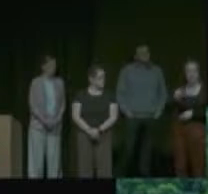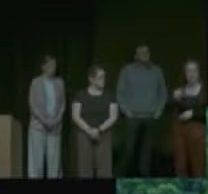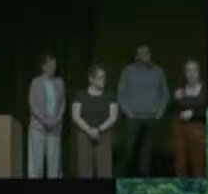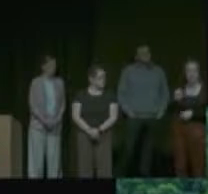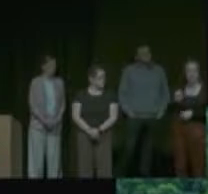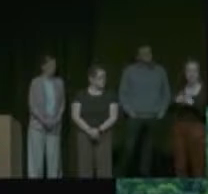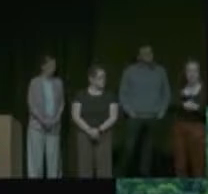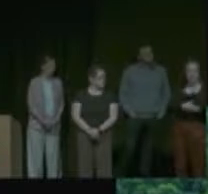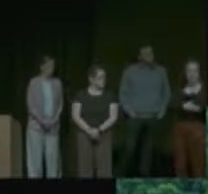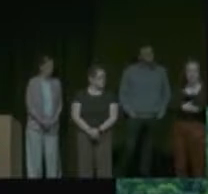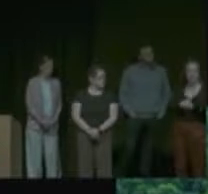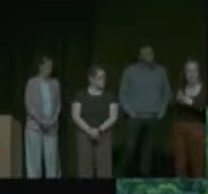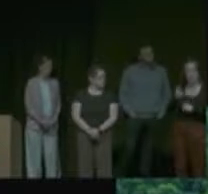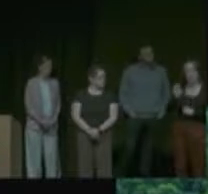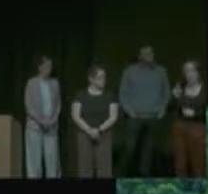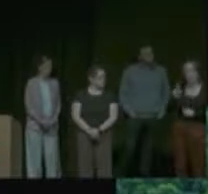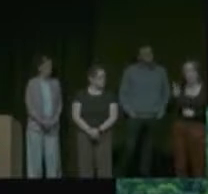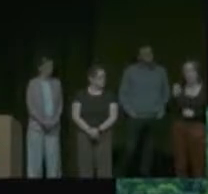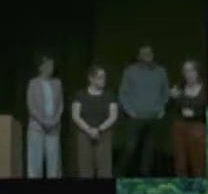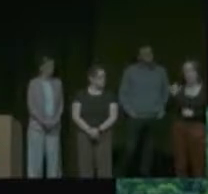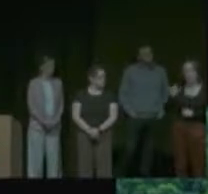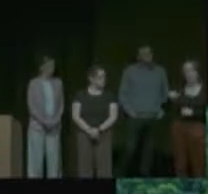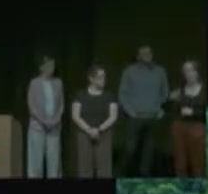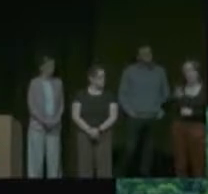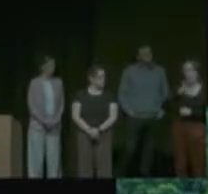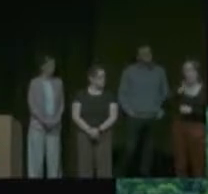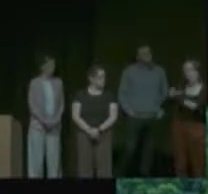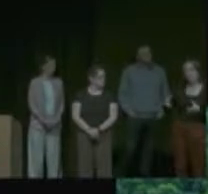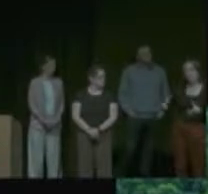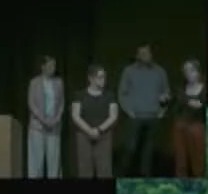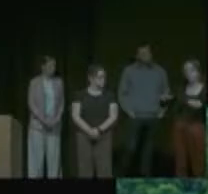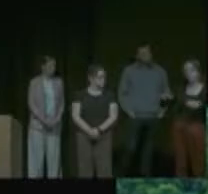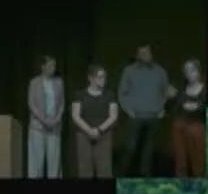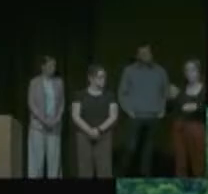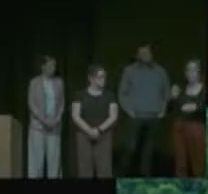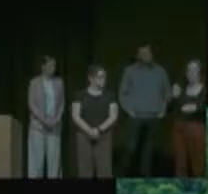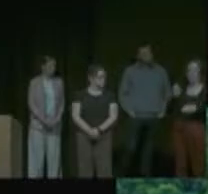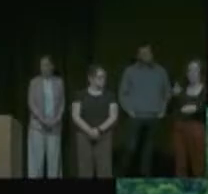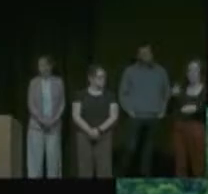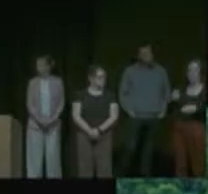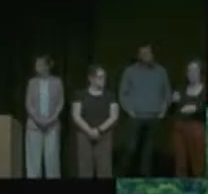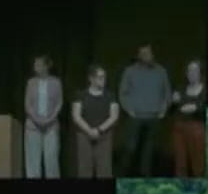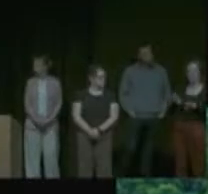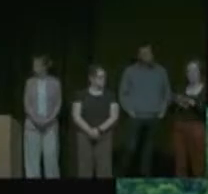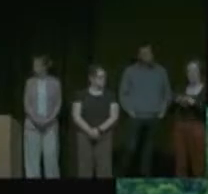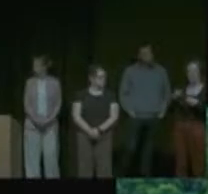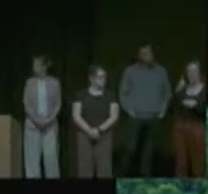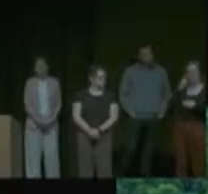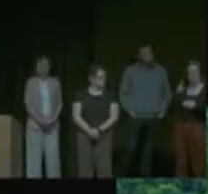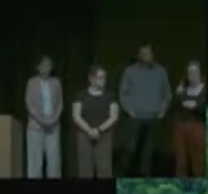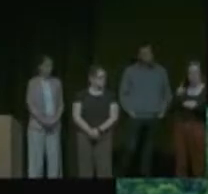that dam there, and that water reserve. What can we do to open that to recreational fishing, hand-powered vessels?